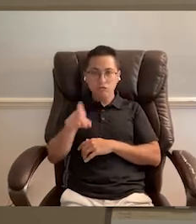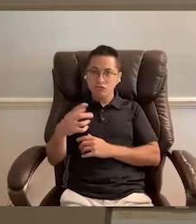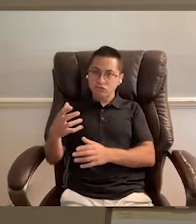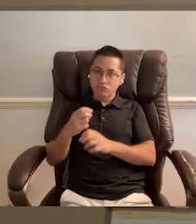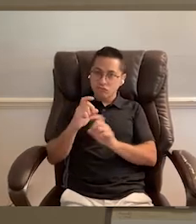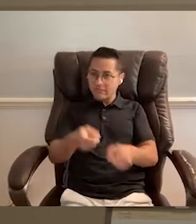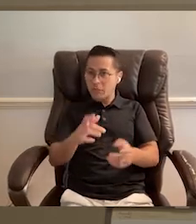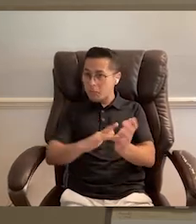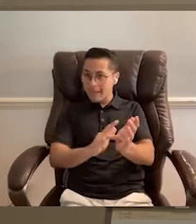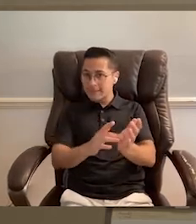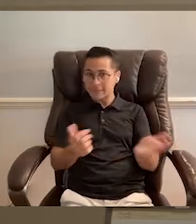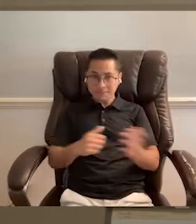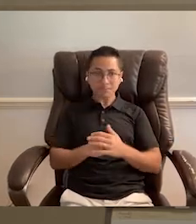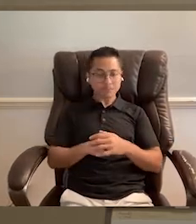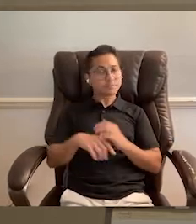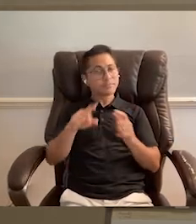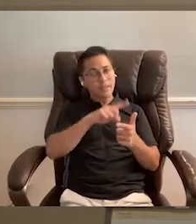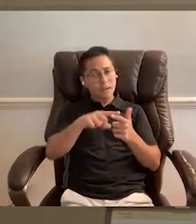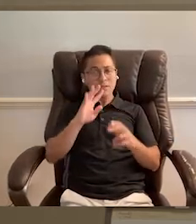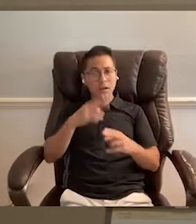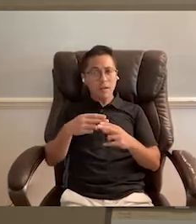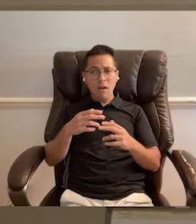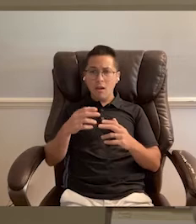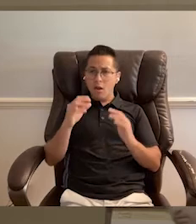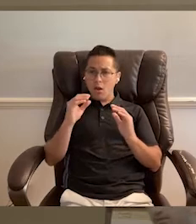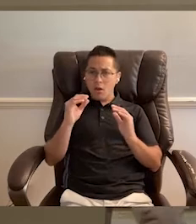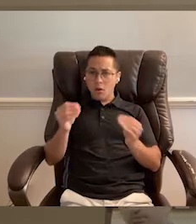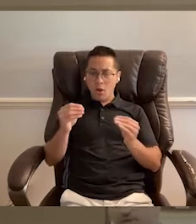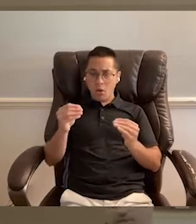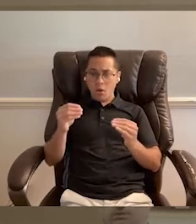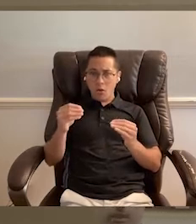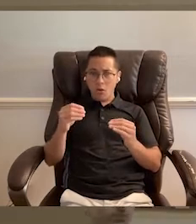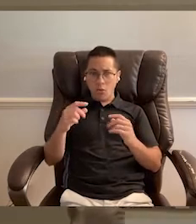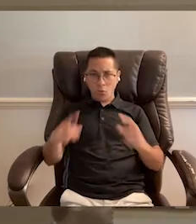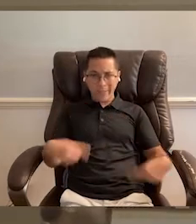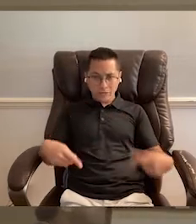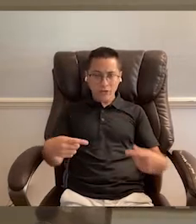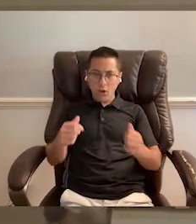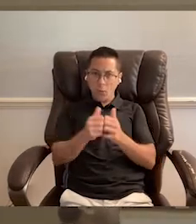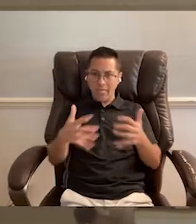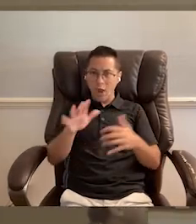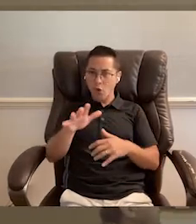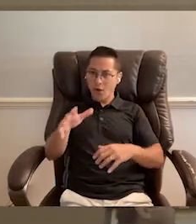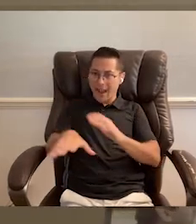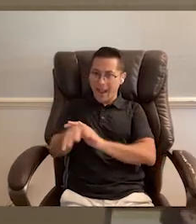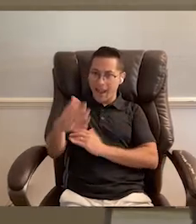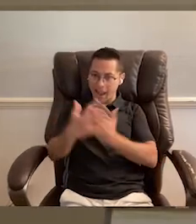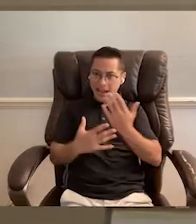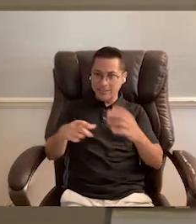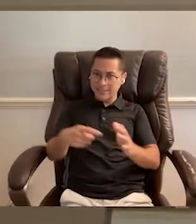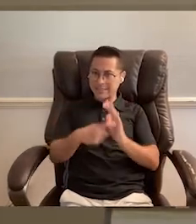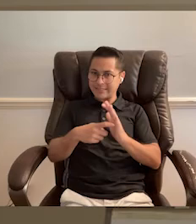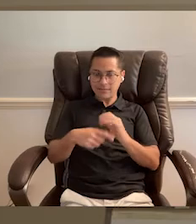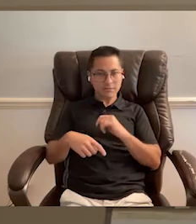system, and we have a tracked area where we track the person and we track the object that they interact with. And then, if